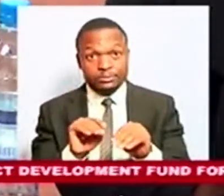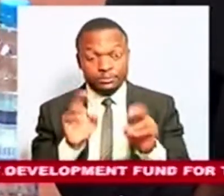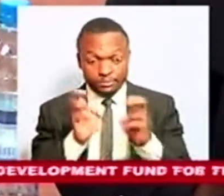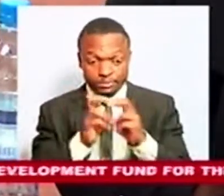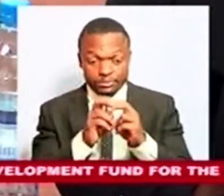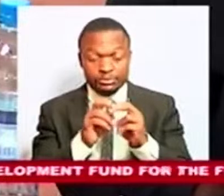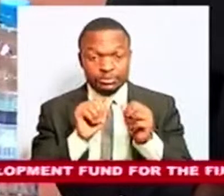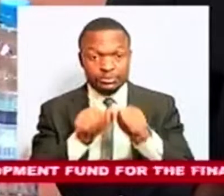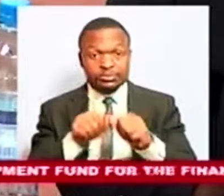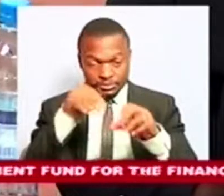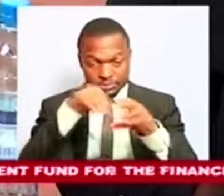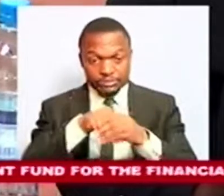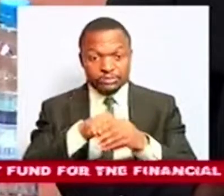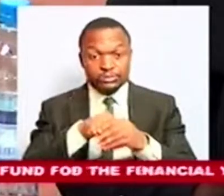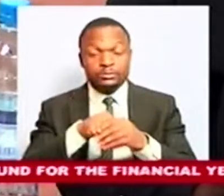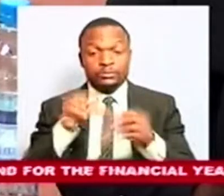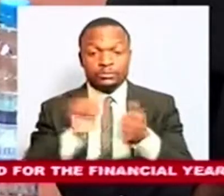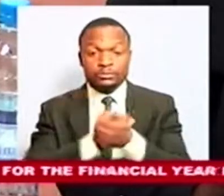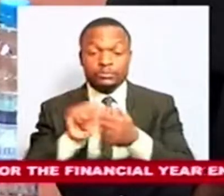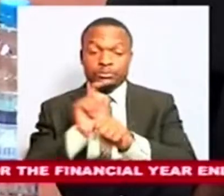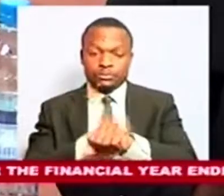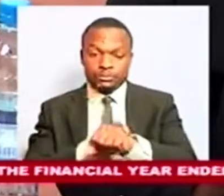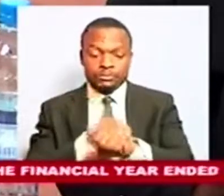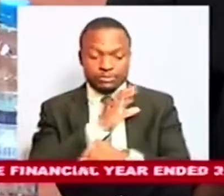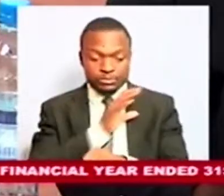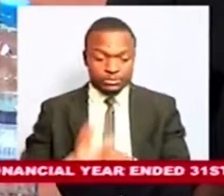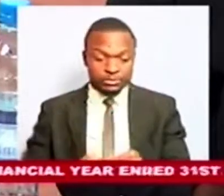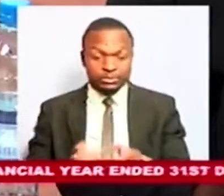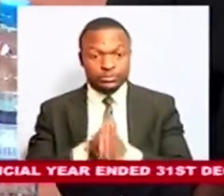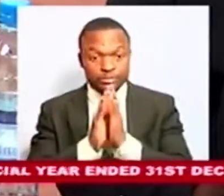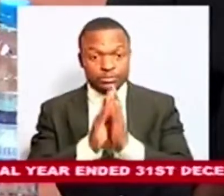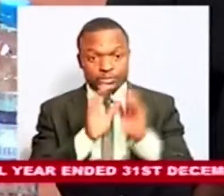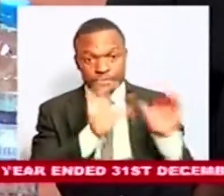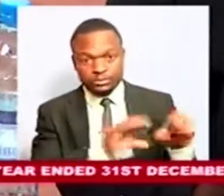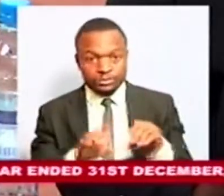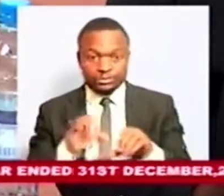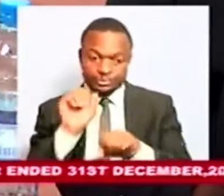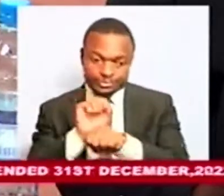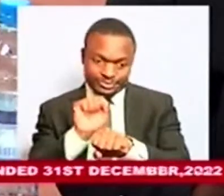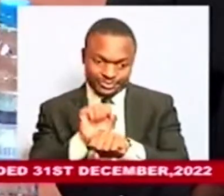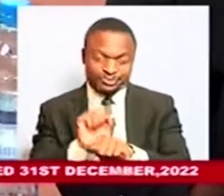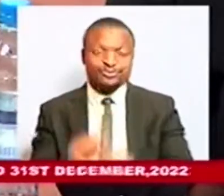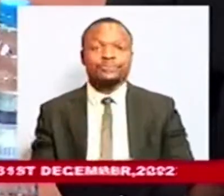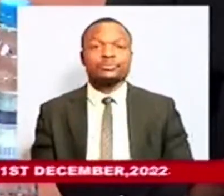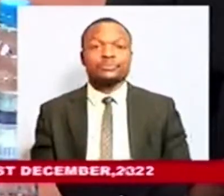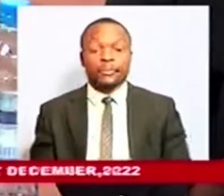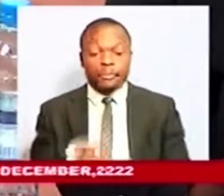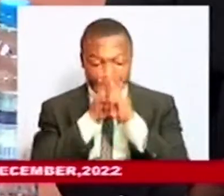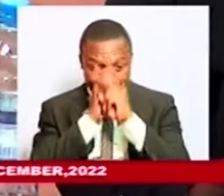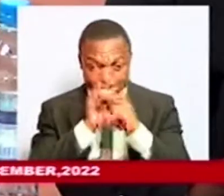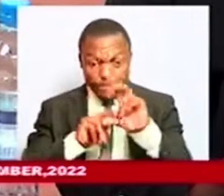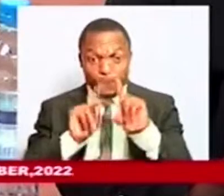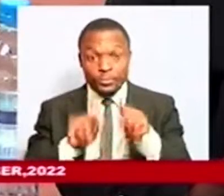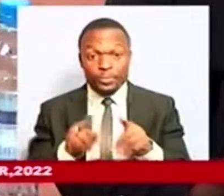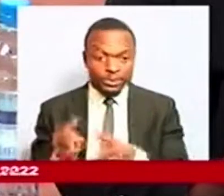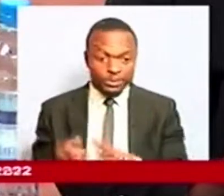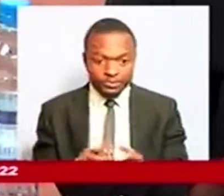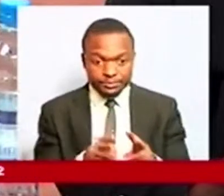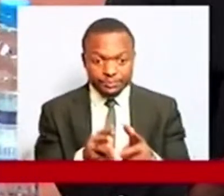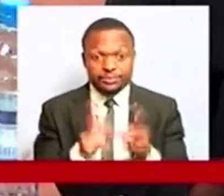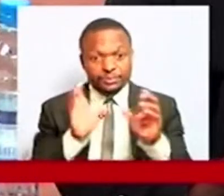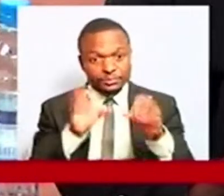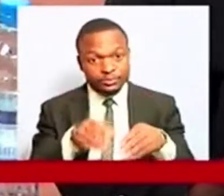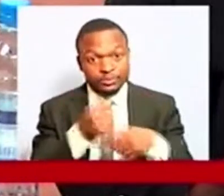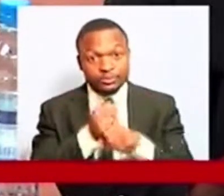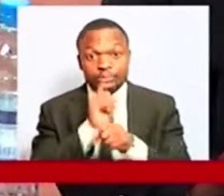the defects were observed. Hence, the contractor was instructed to undertake the works. Honorable Chair, remedial measures: the council